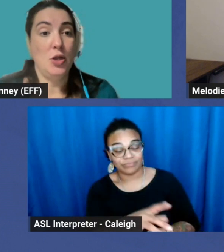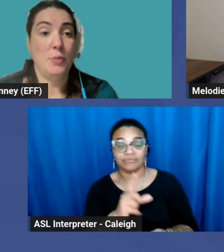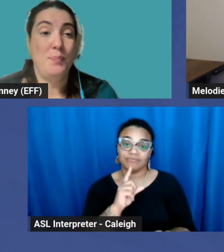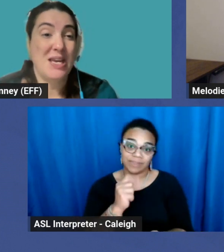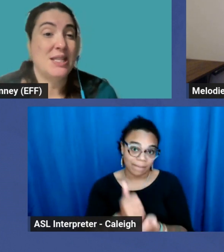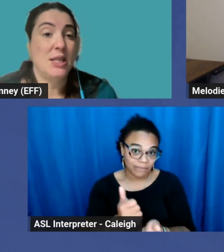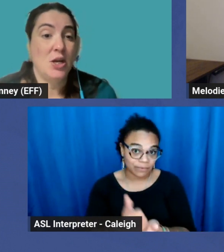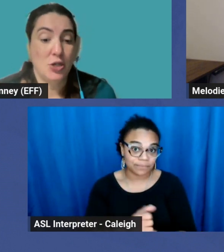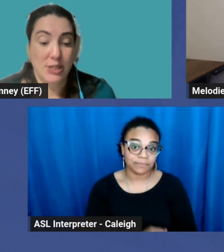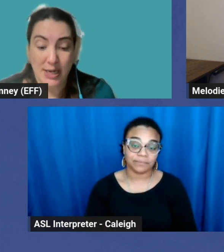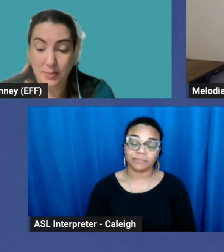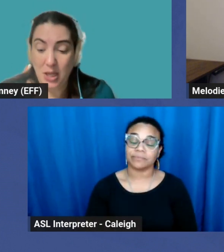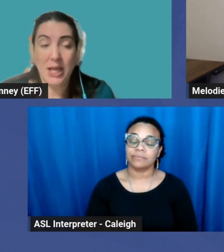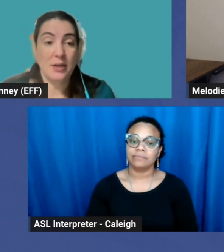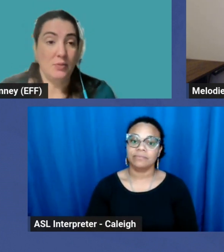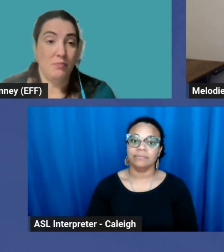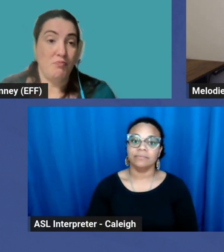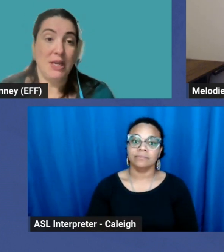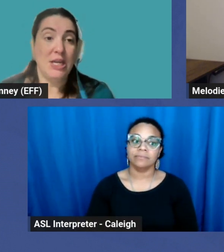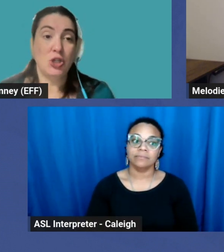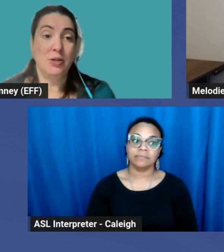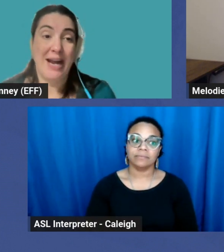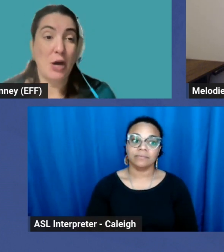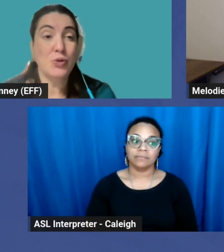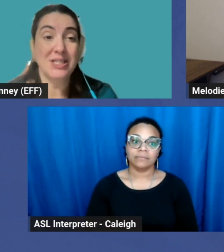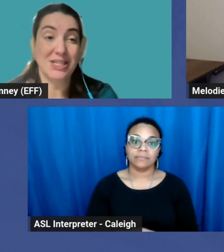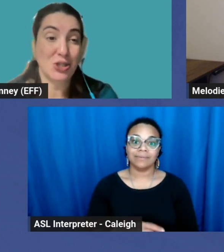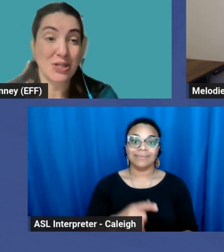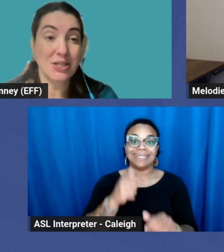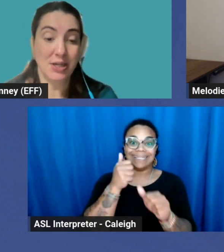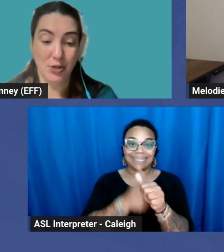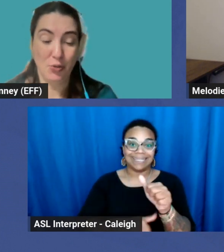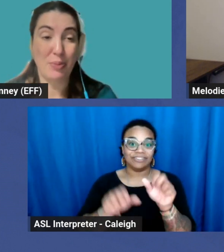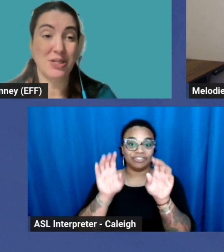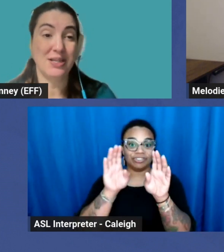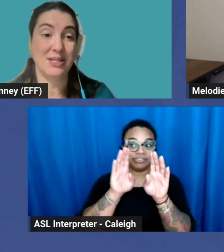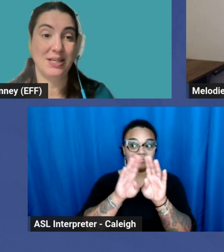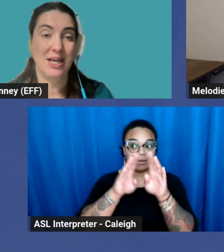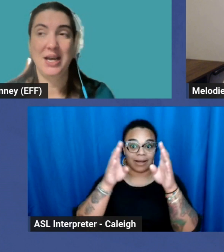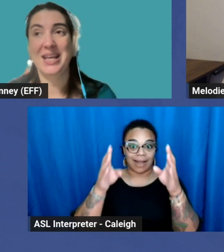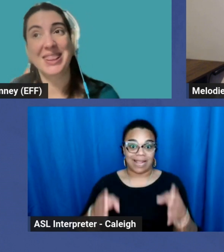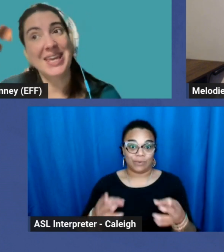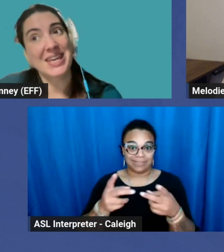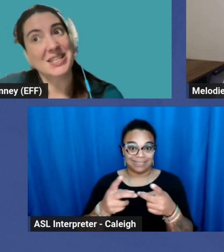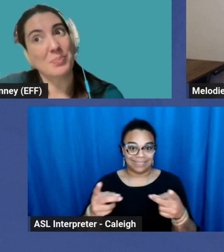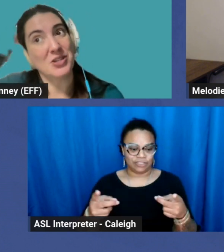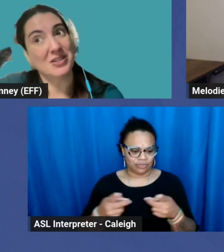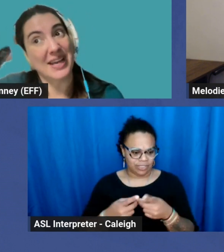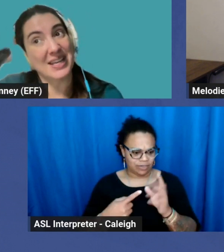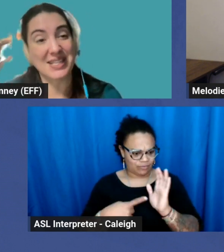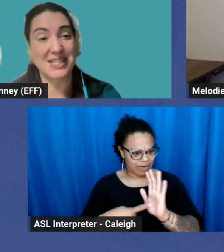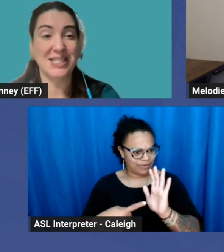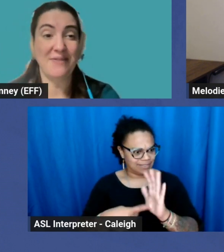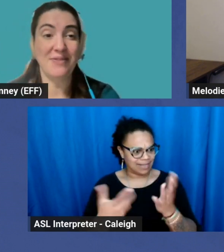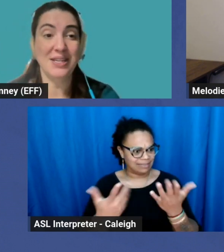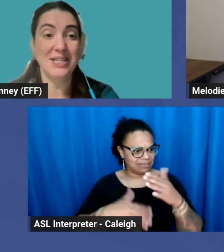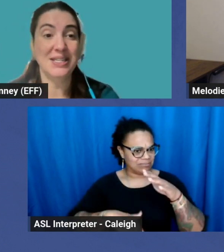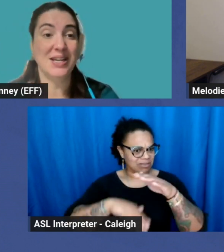So because there's a lot, each House district represents, I think it's up to like